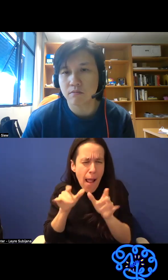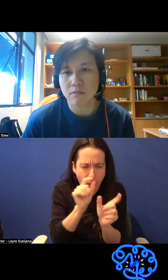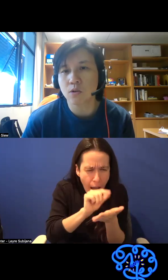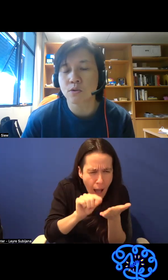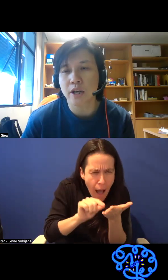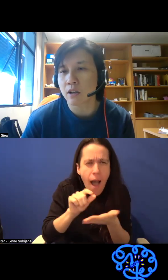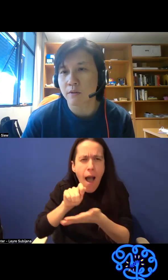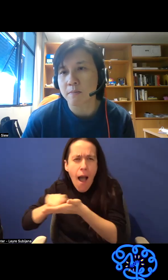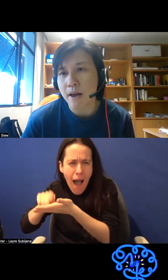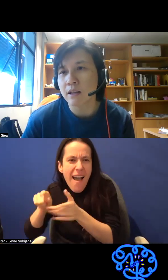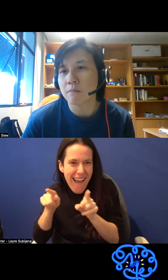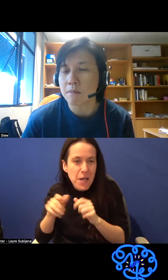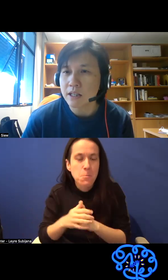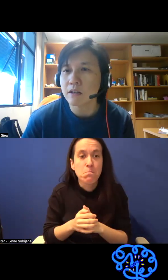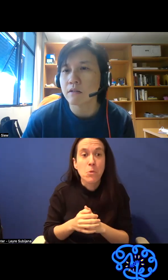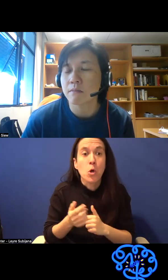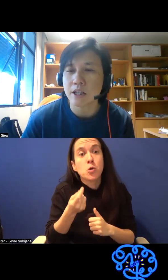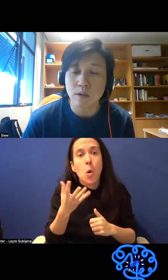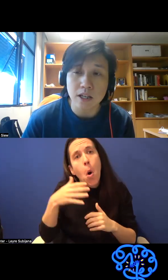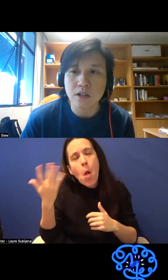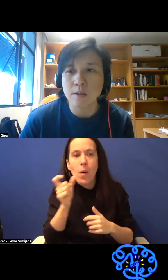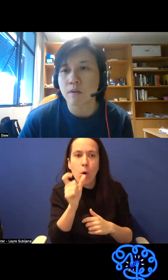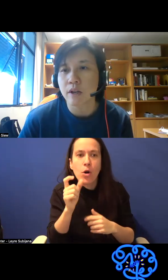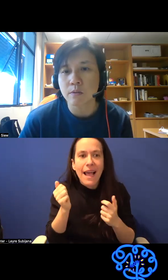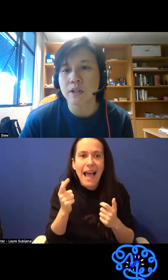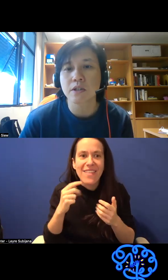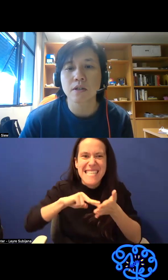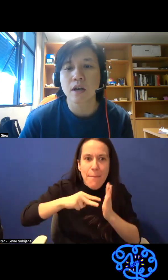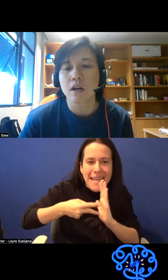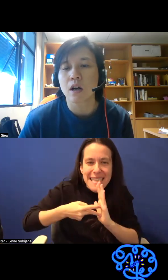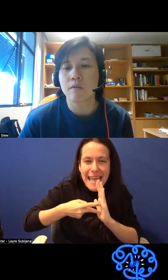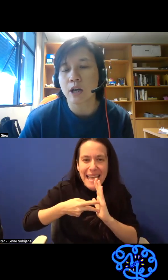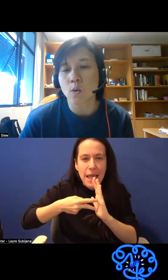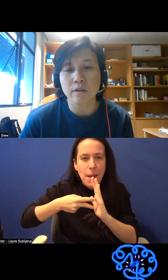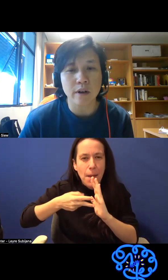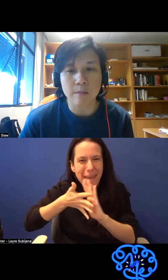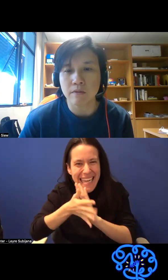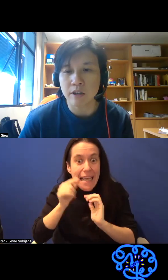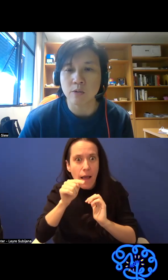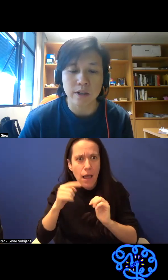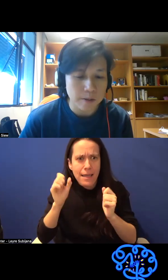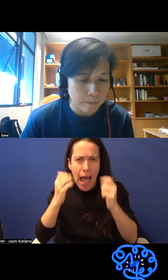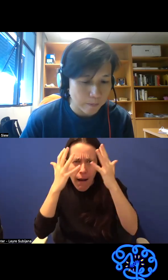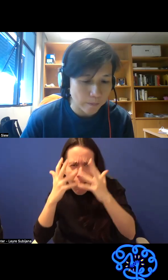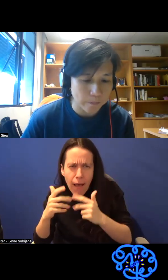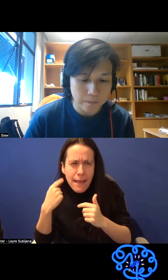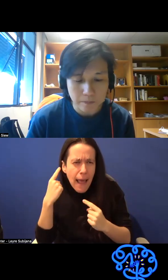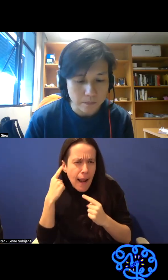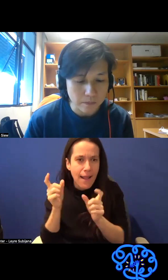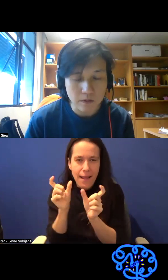words also share a lot of semantic, meaning-based relationships with other words. We can quantify them in various ways.